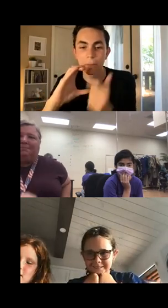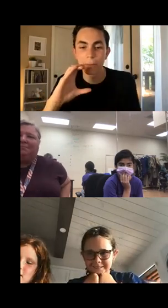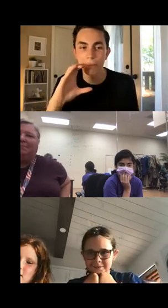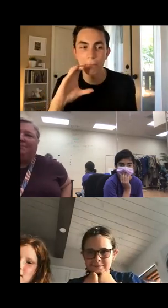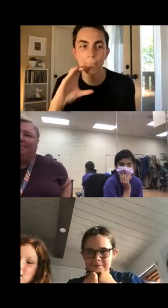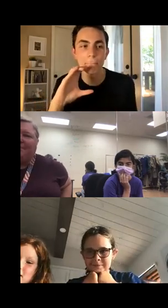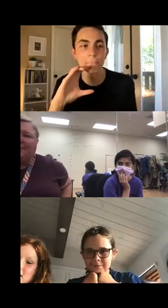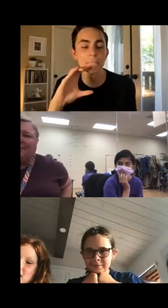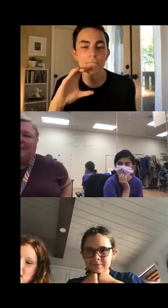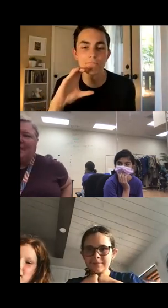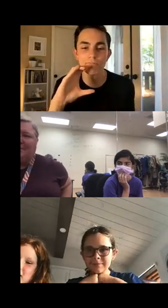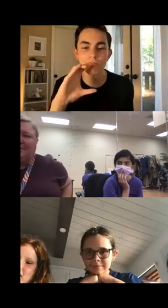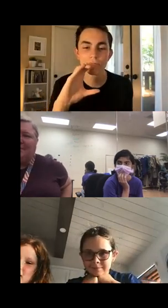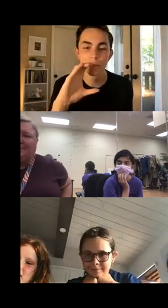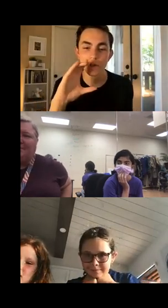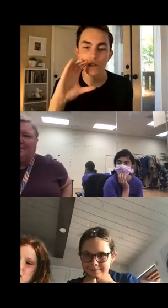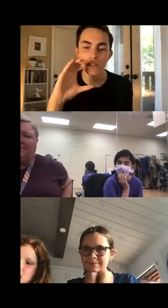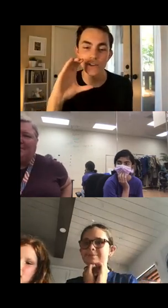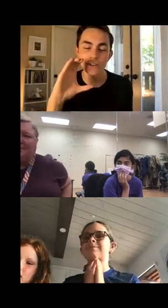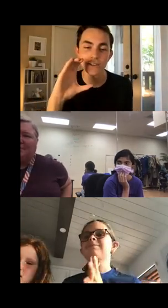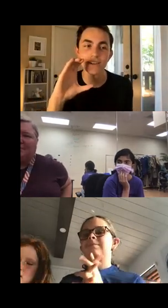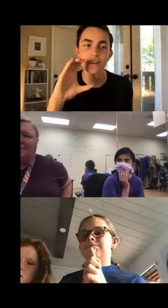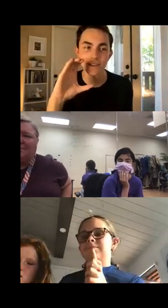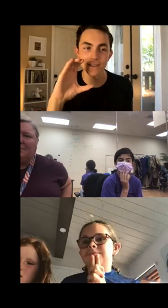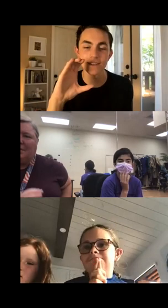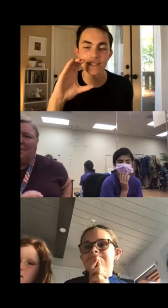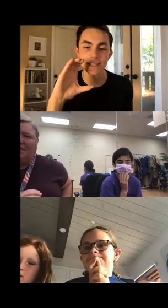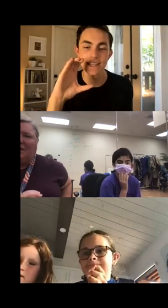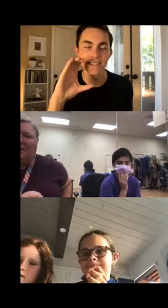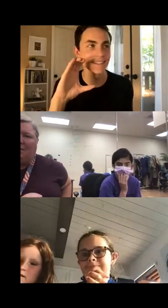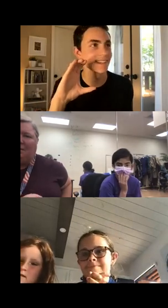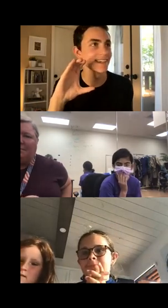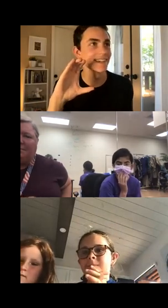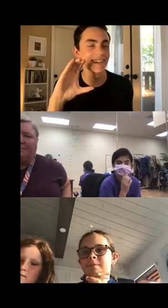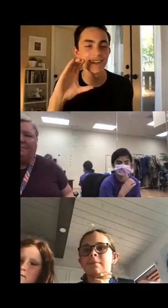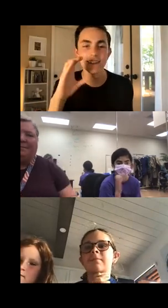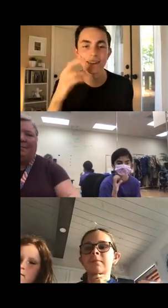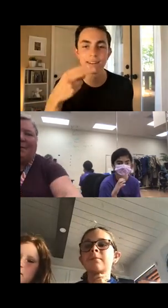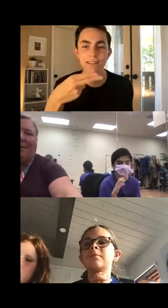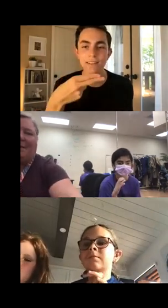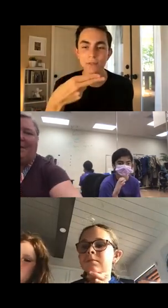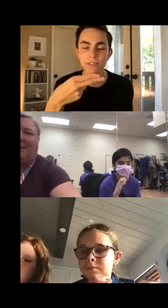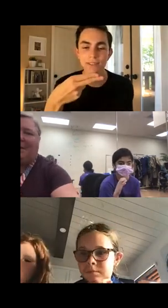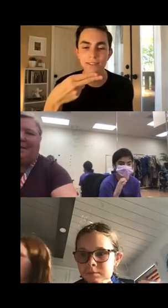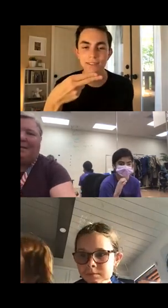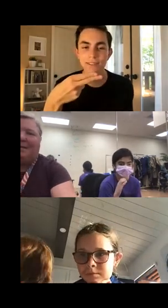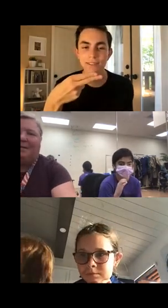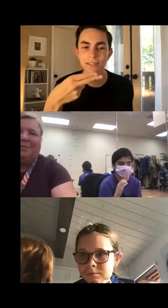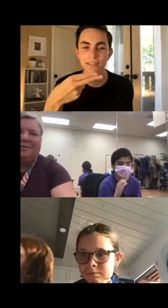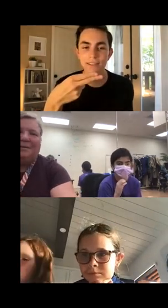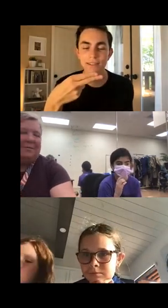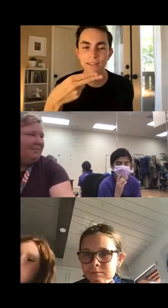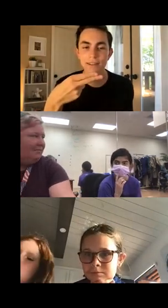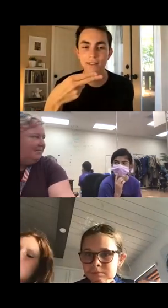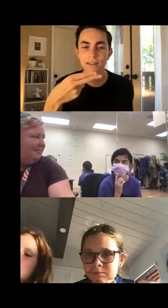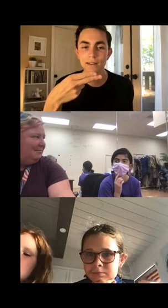Let's see. we know this letter. C, okay. This one.